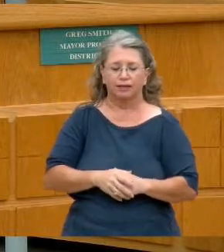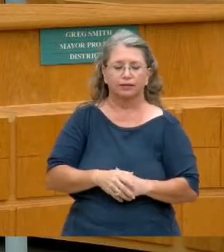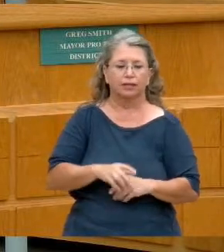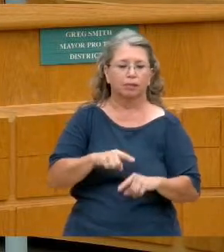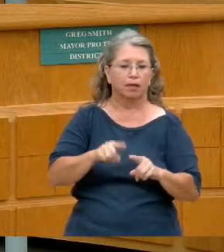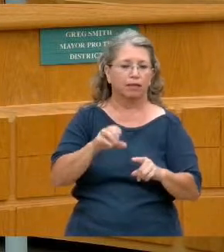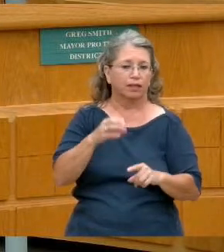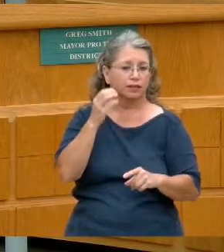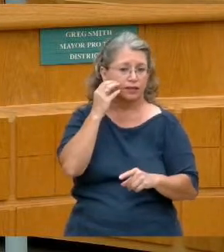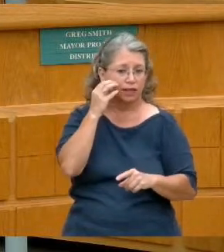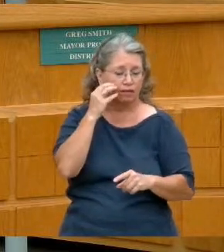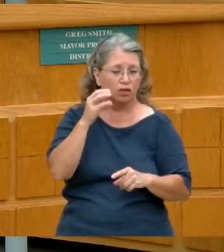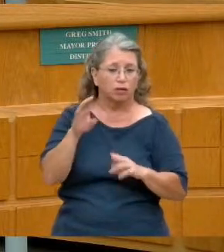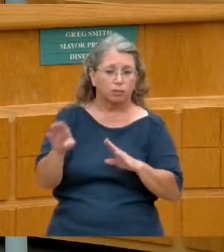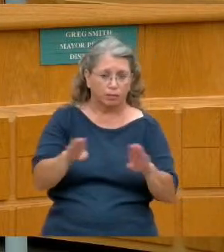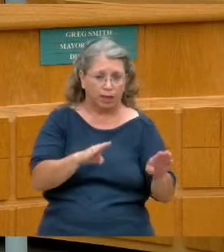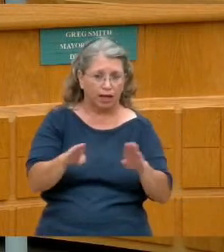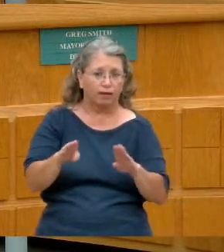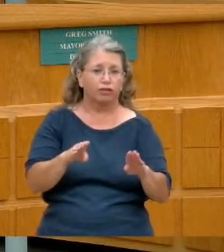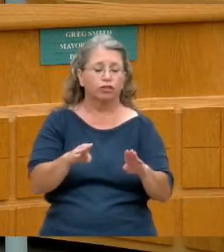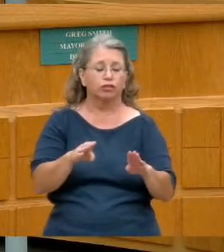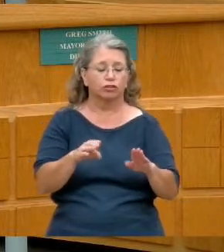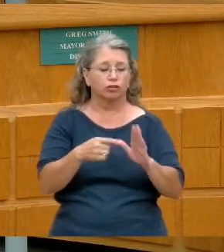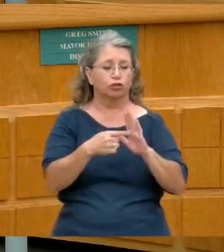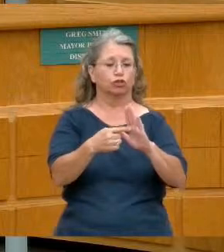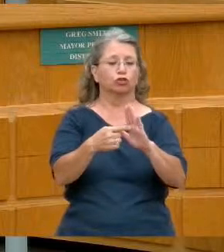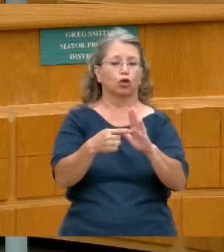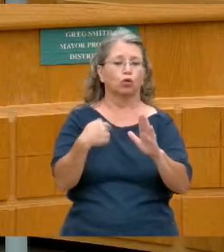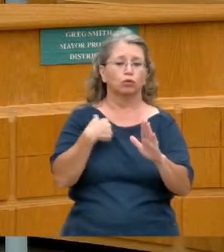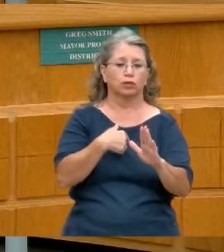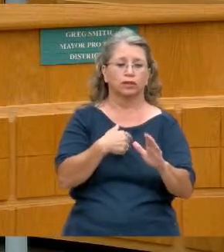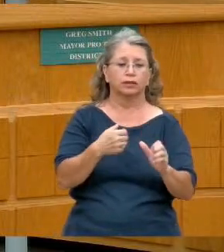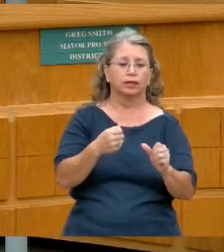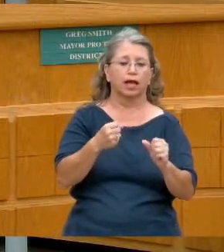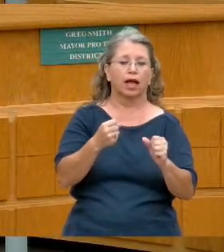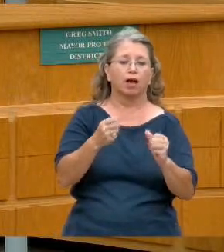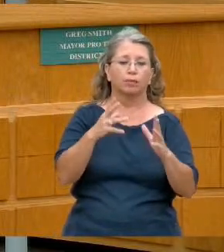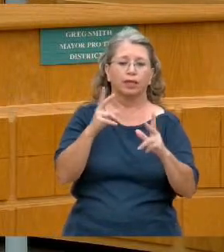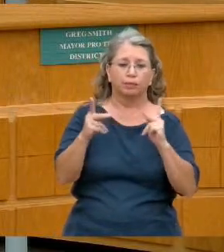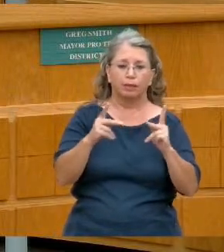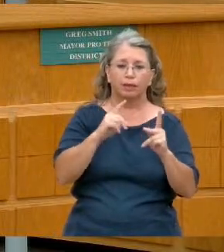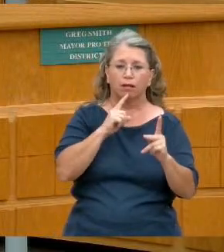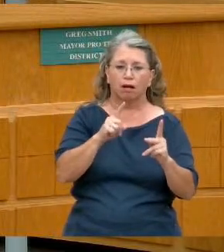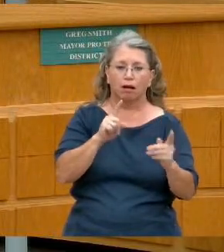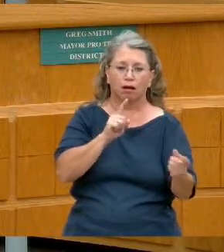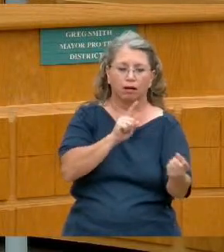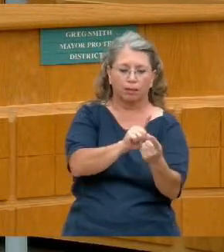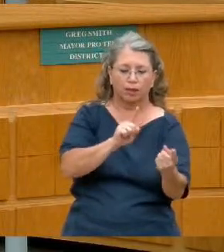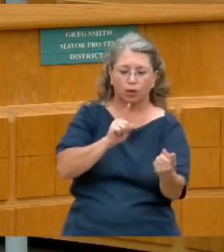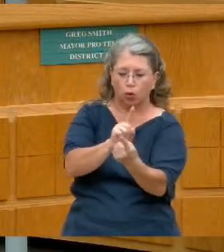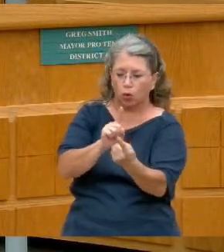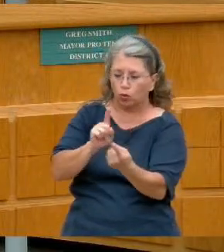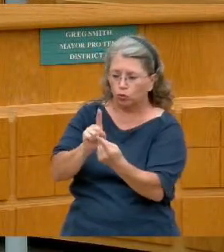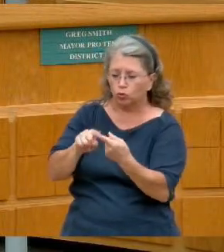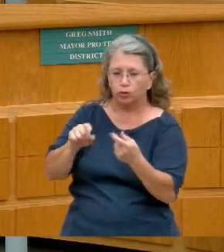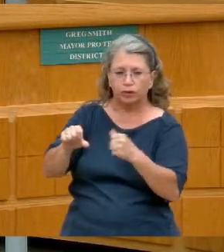traffic at different locations, amount of people leaving home, and potential encounters with cell phones coming close